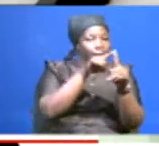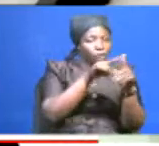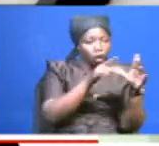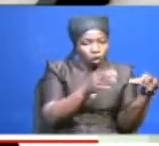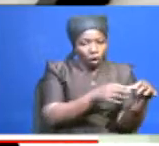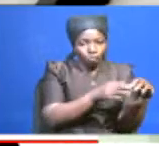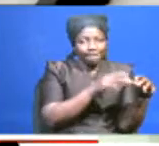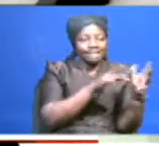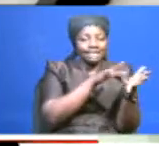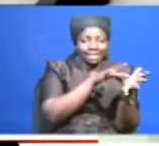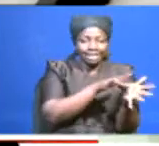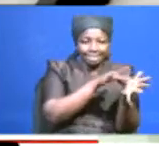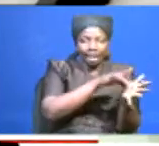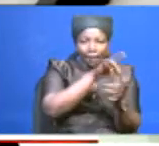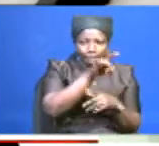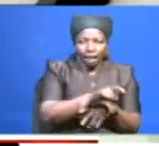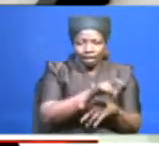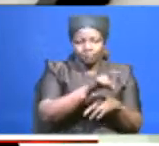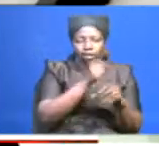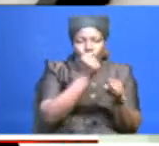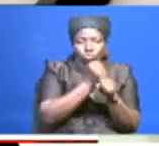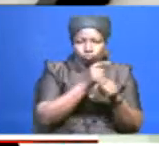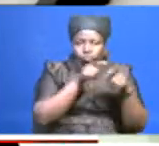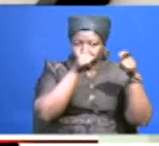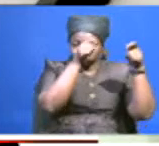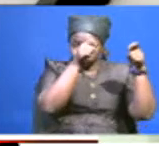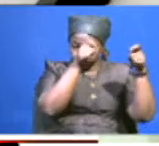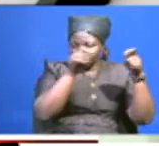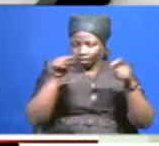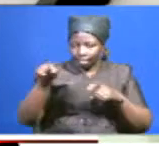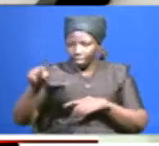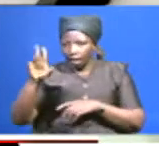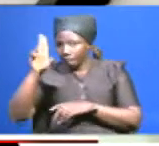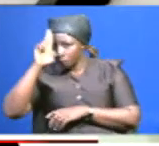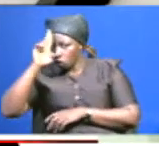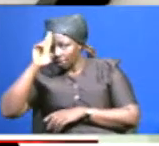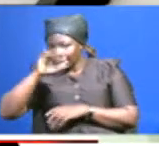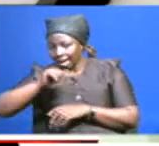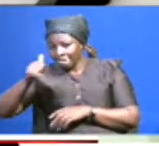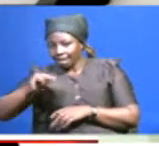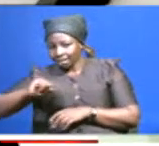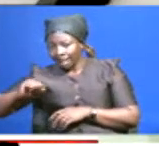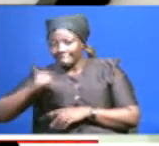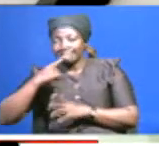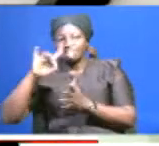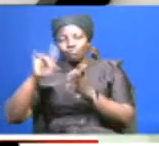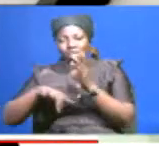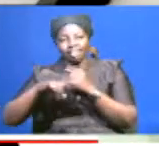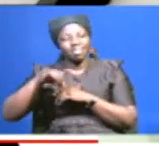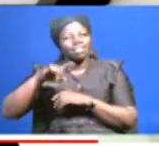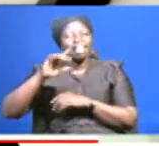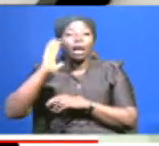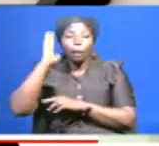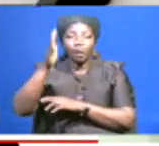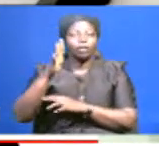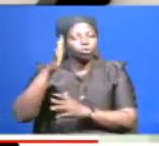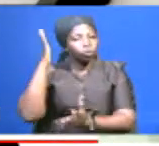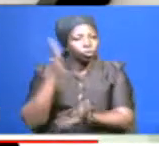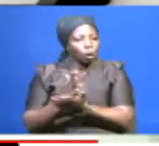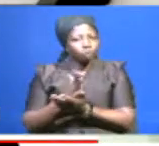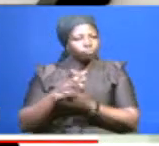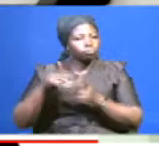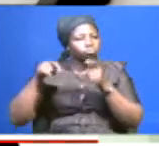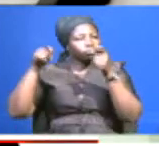it must deliver its position, while the police on the other maintaining that they will stop the march to avert